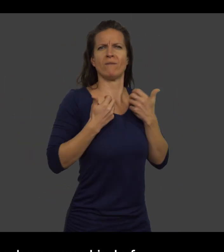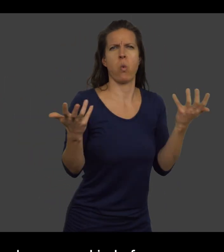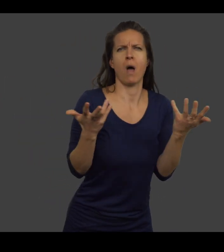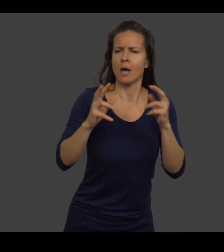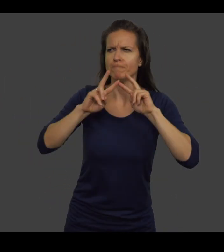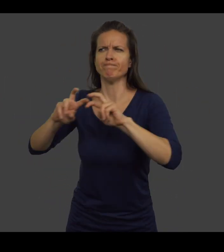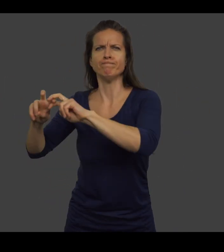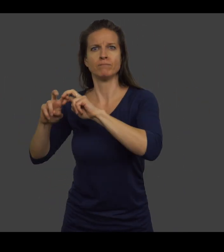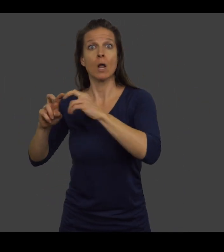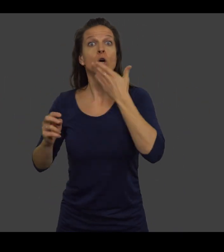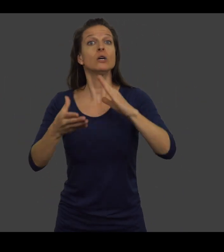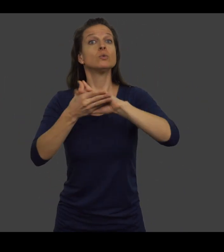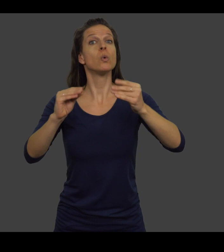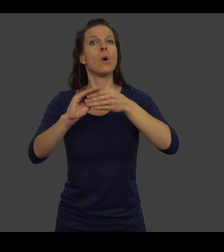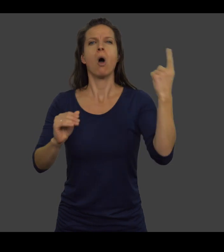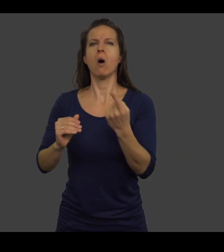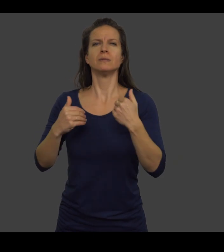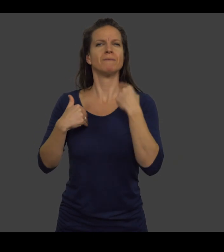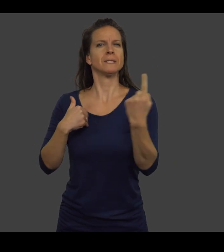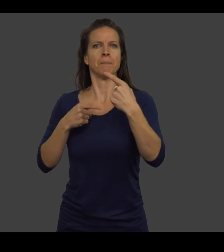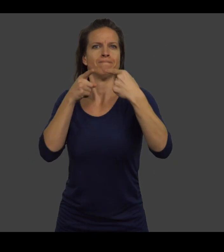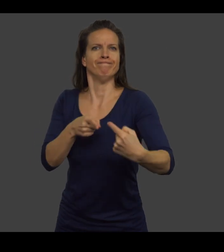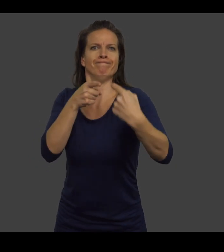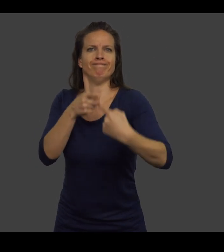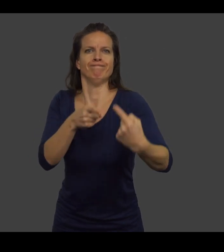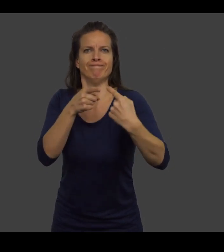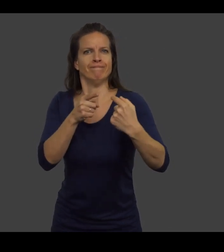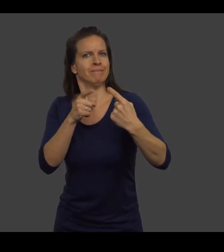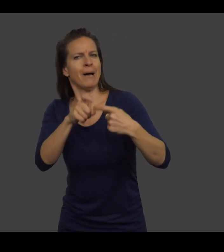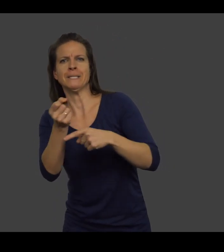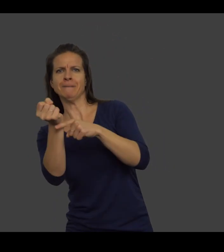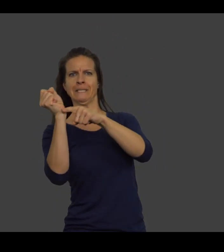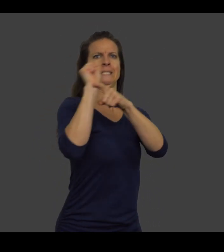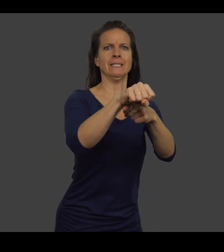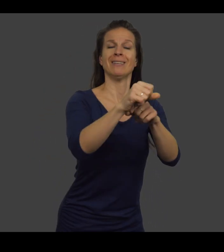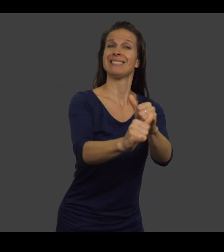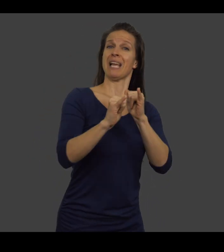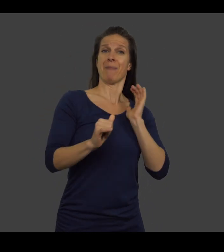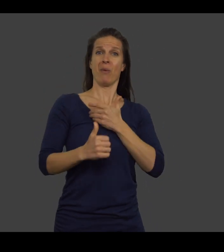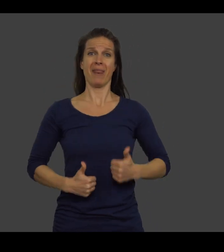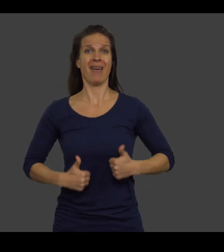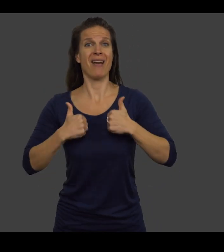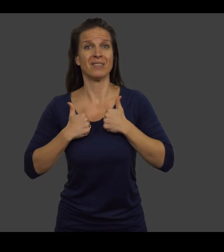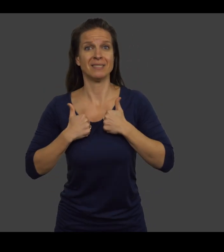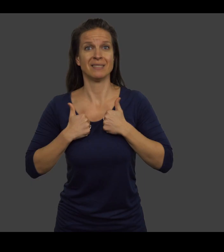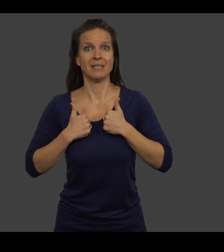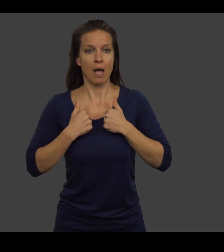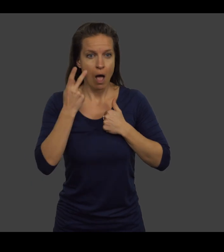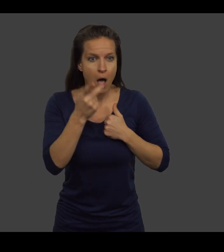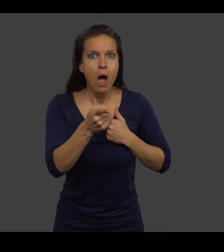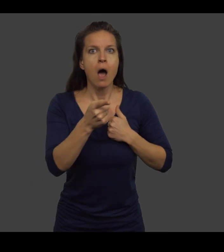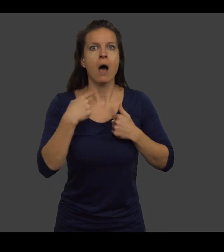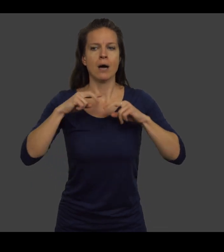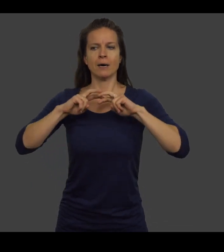of conflict. Some challenge to overcome, just like in our own lives. And that forces us to think about our own challenges, why there's so much pain